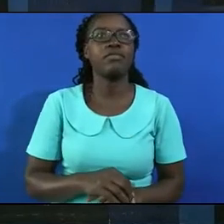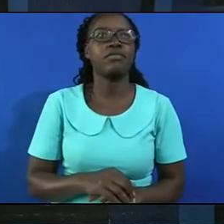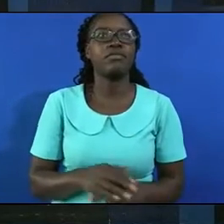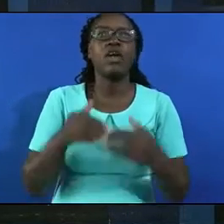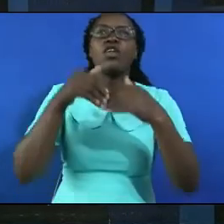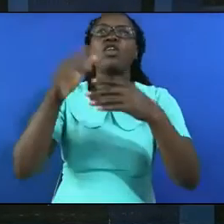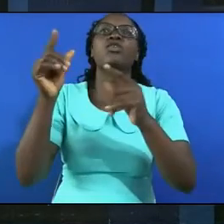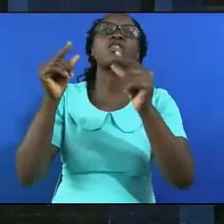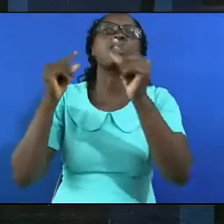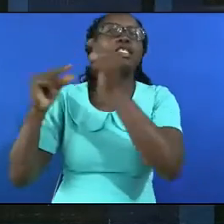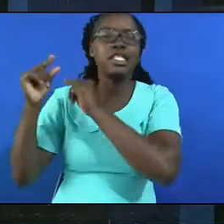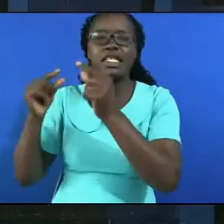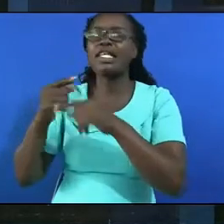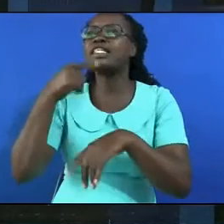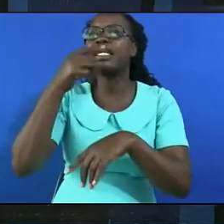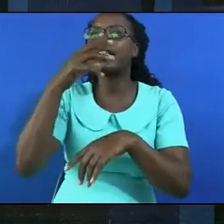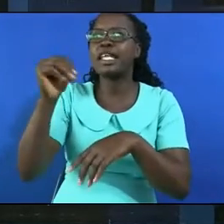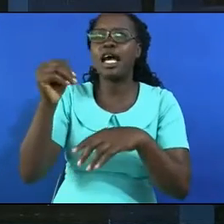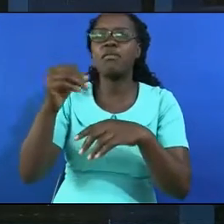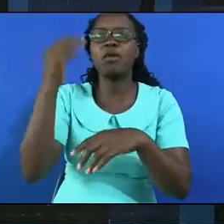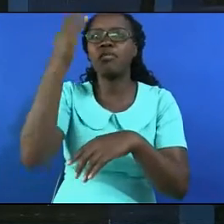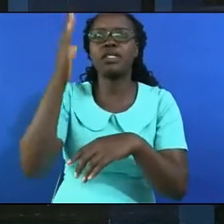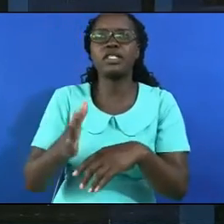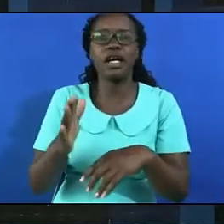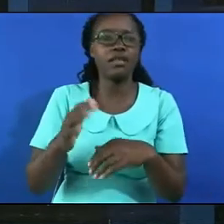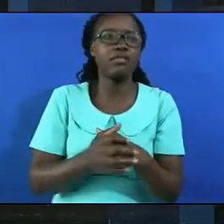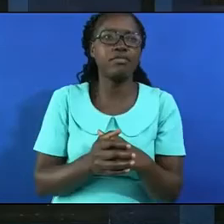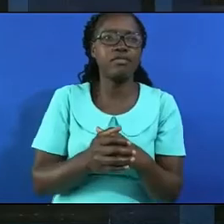Lost generation. Tell them, preacher.